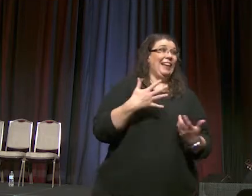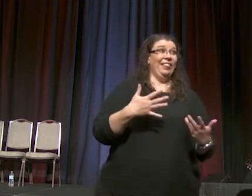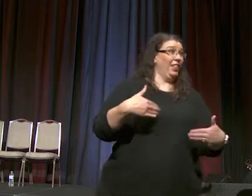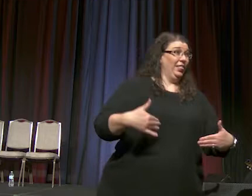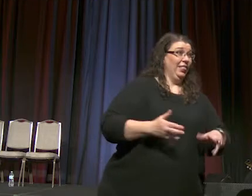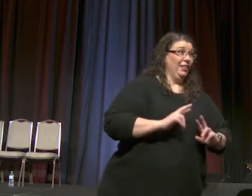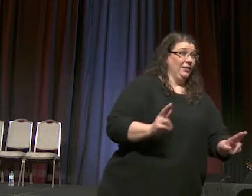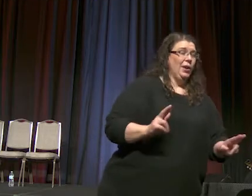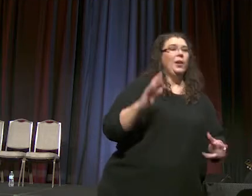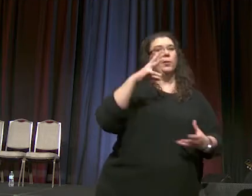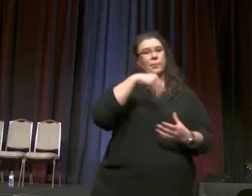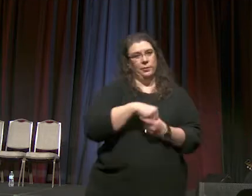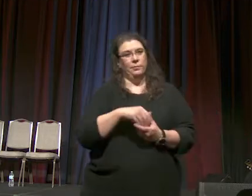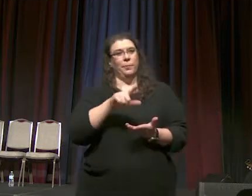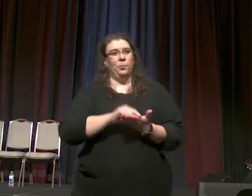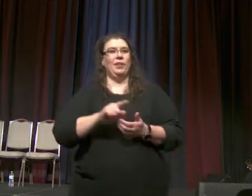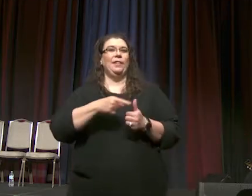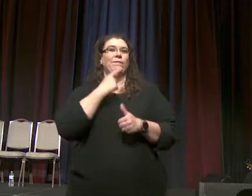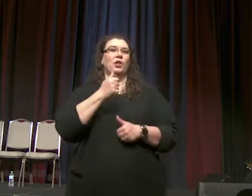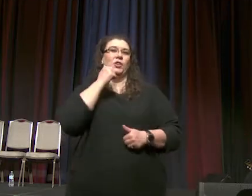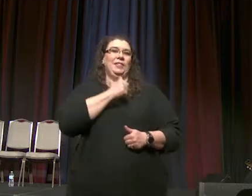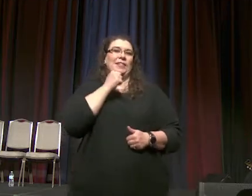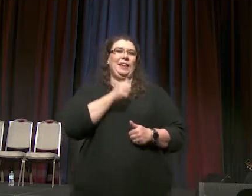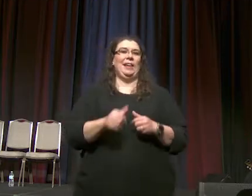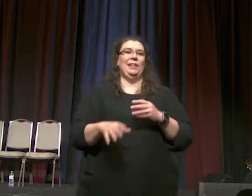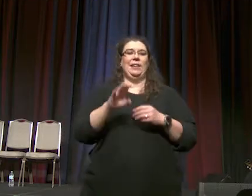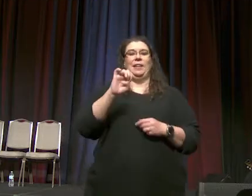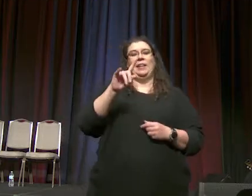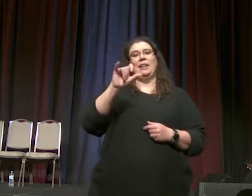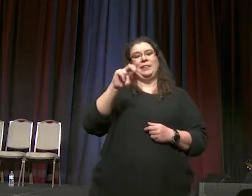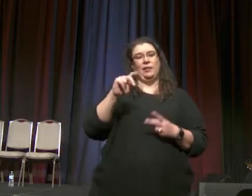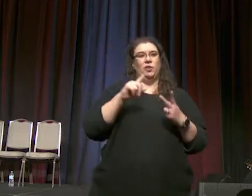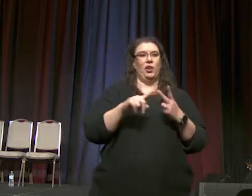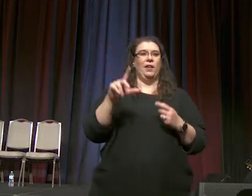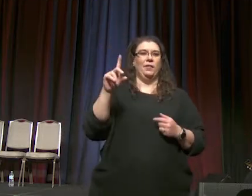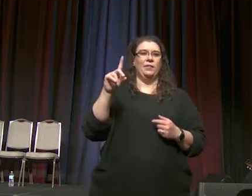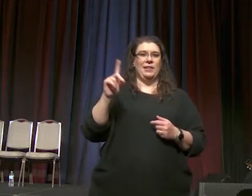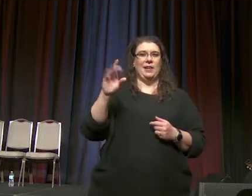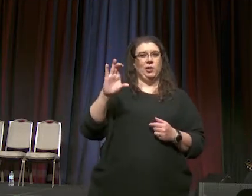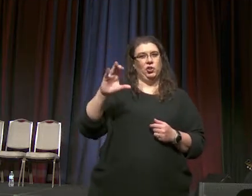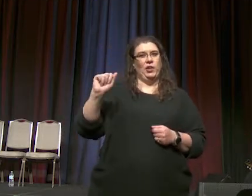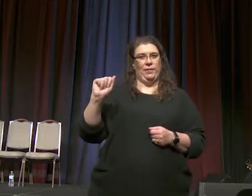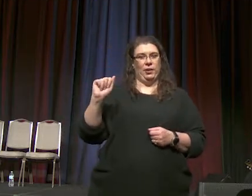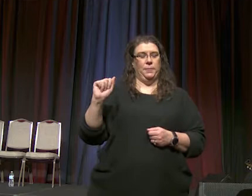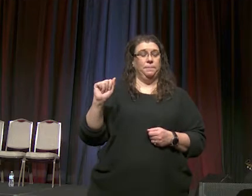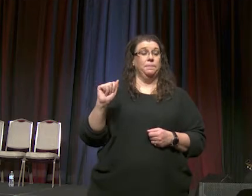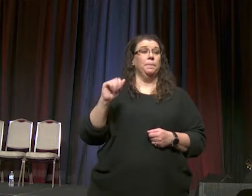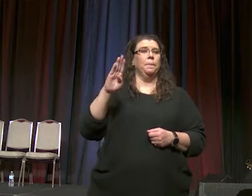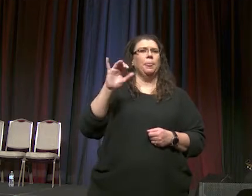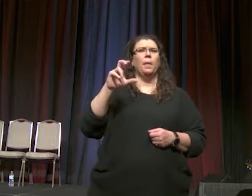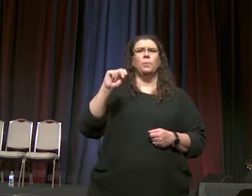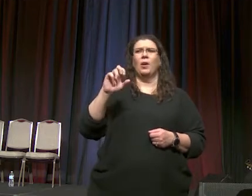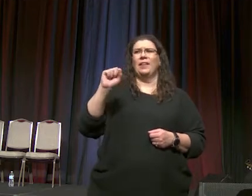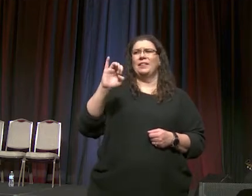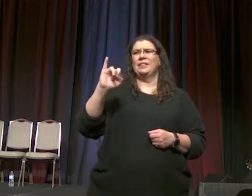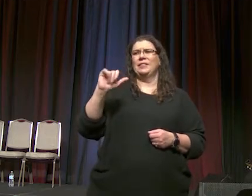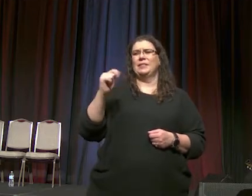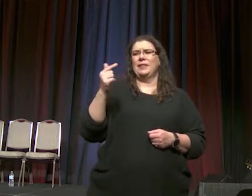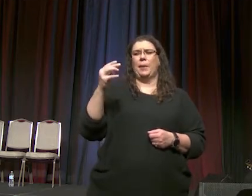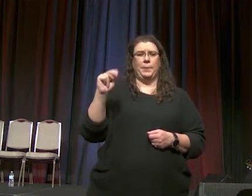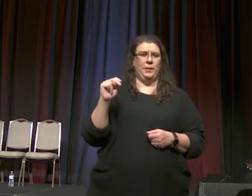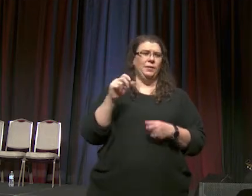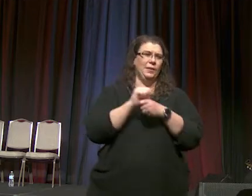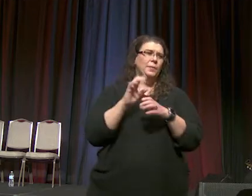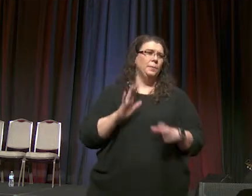of press will be printed in the first daily edition of the Daily Christian Advocate. Brian Sigmund, an employee at the United